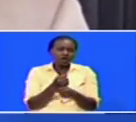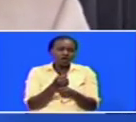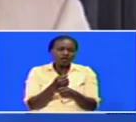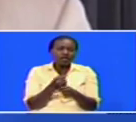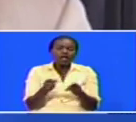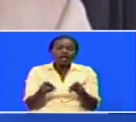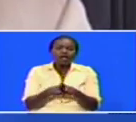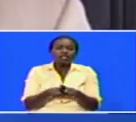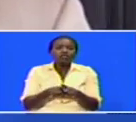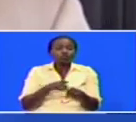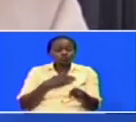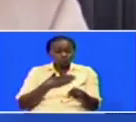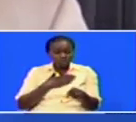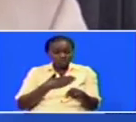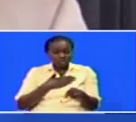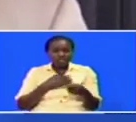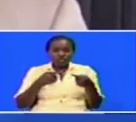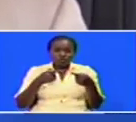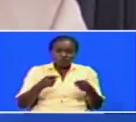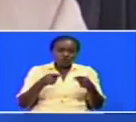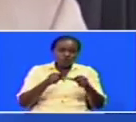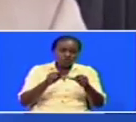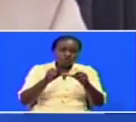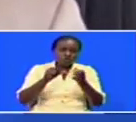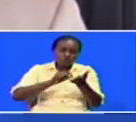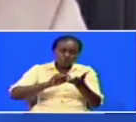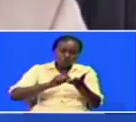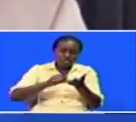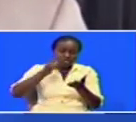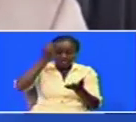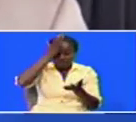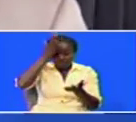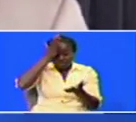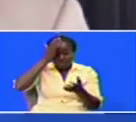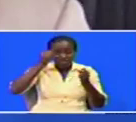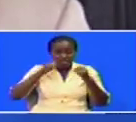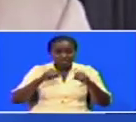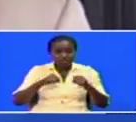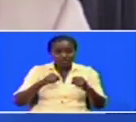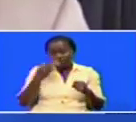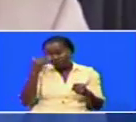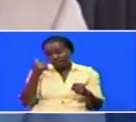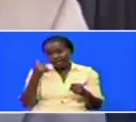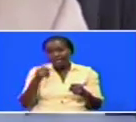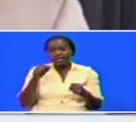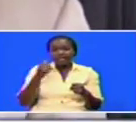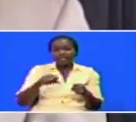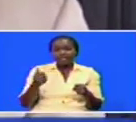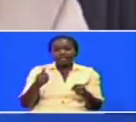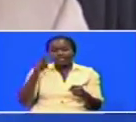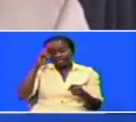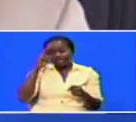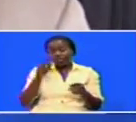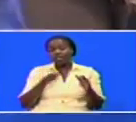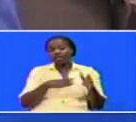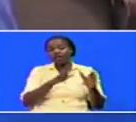as we continue to sign the recognition agreement, because we have no any other reason to keep our nurses out of their